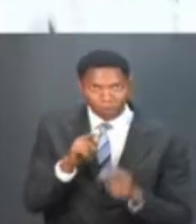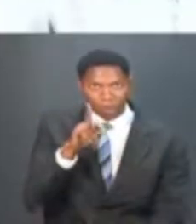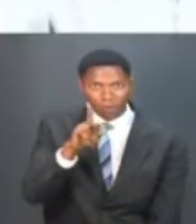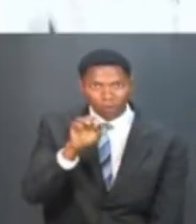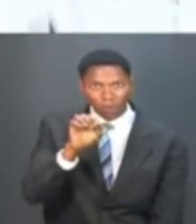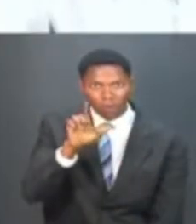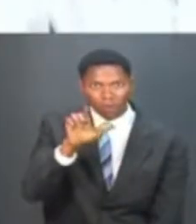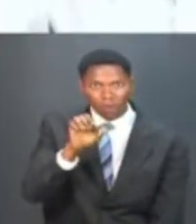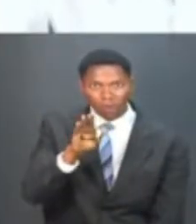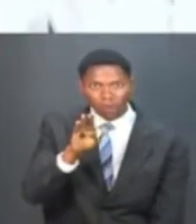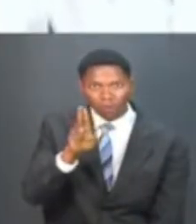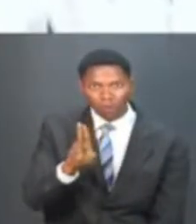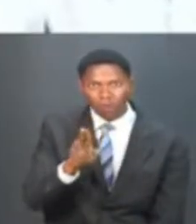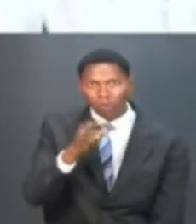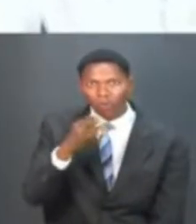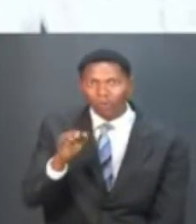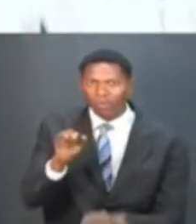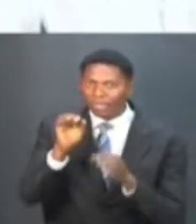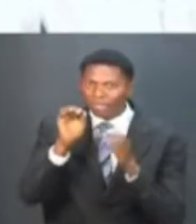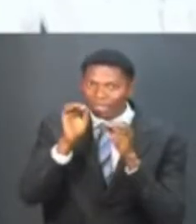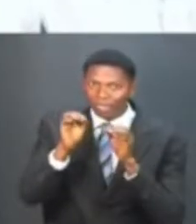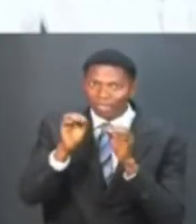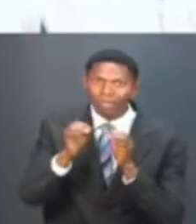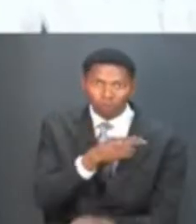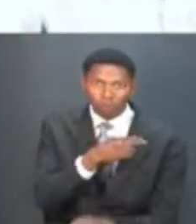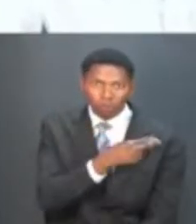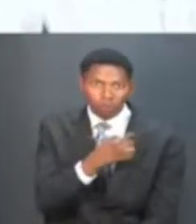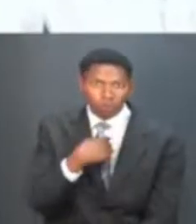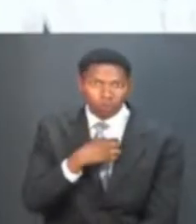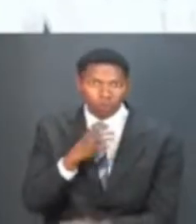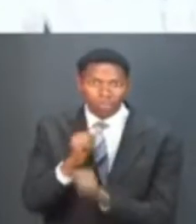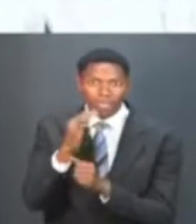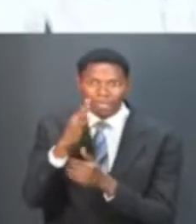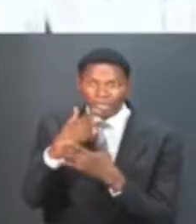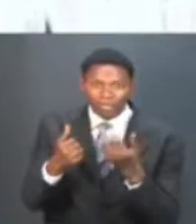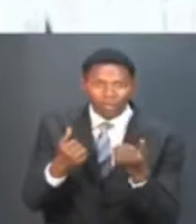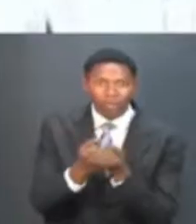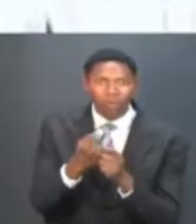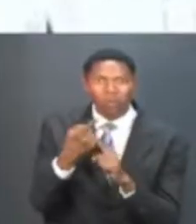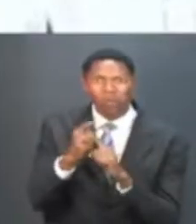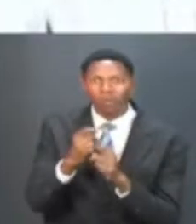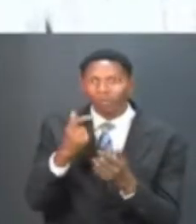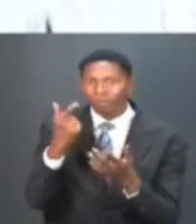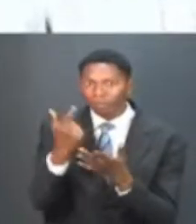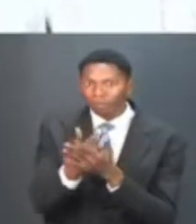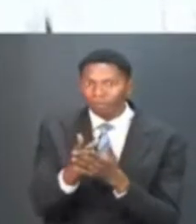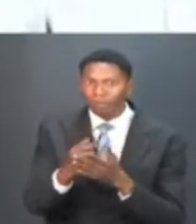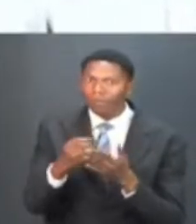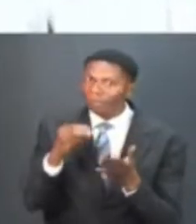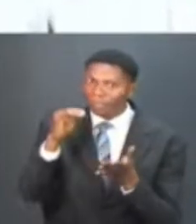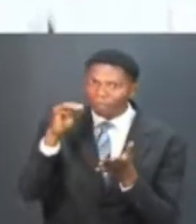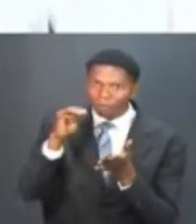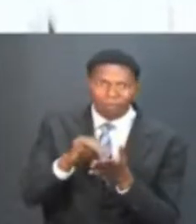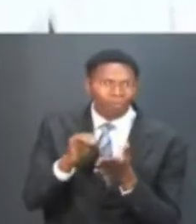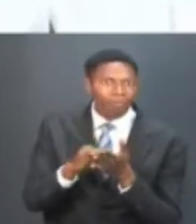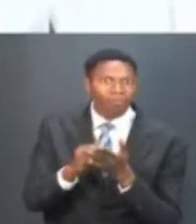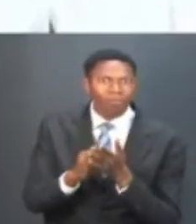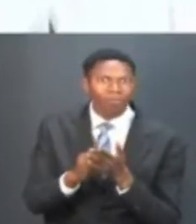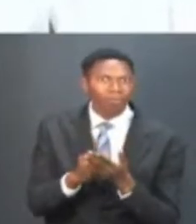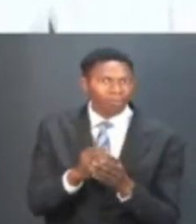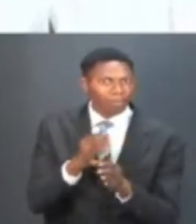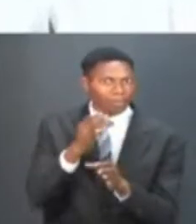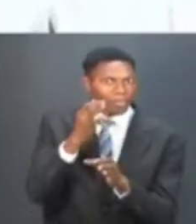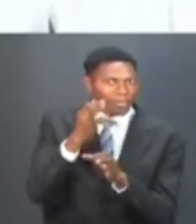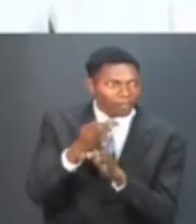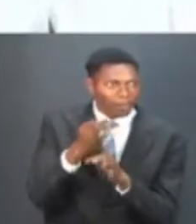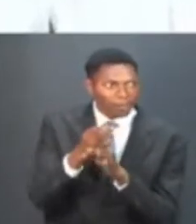Hospital, we received a donation from the Ghana Medical Trust Fund, commonly called Mahama Cares, of